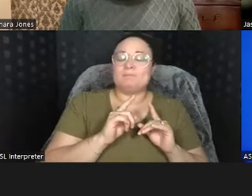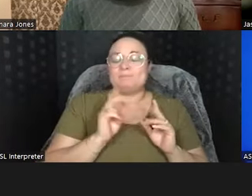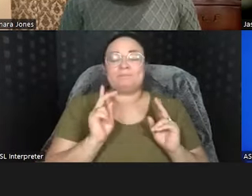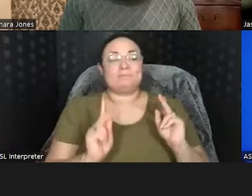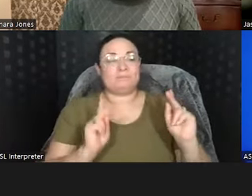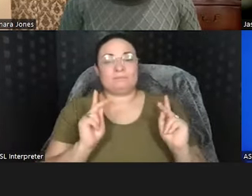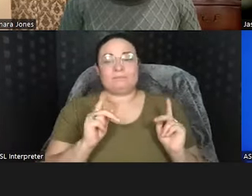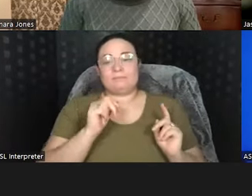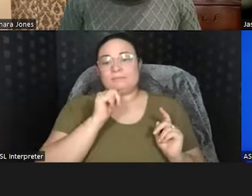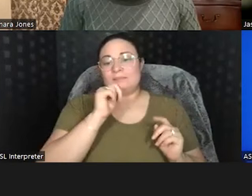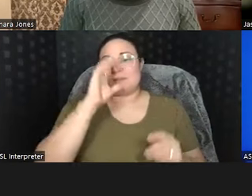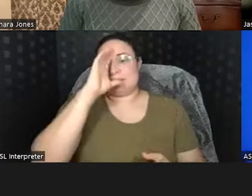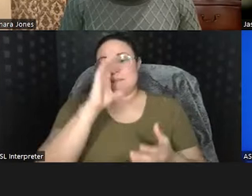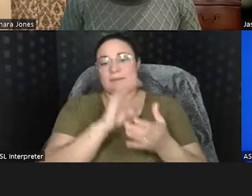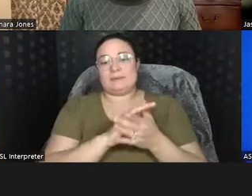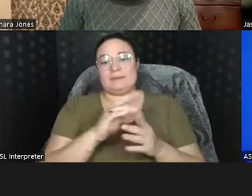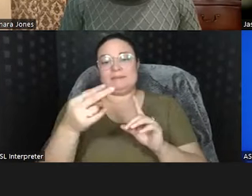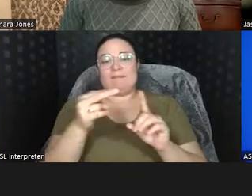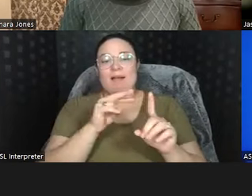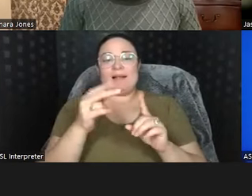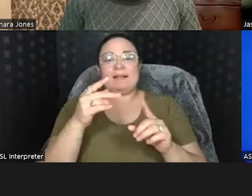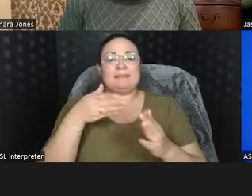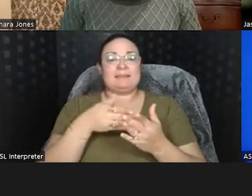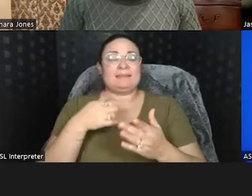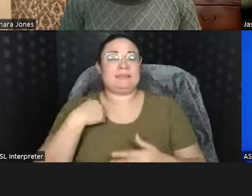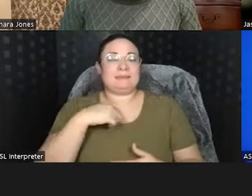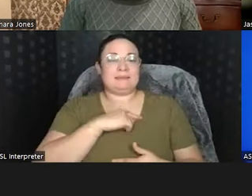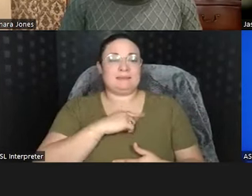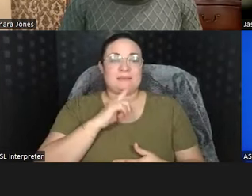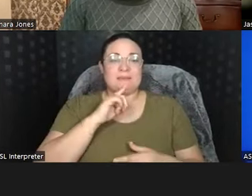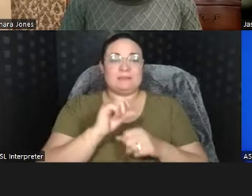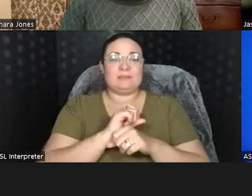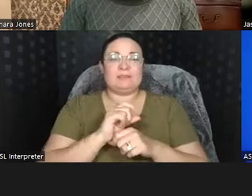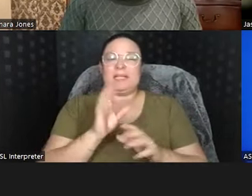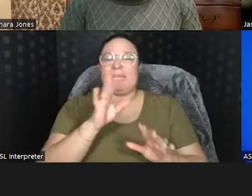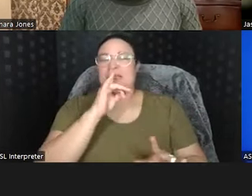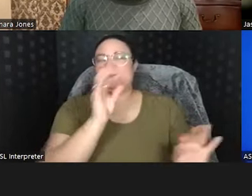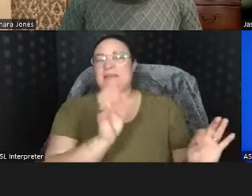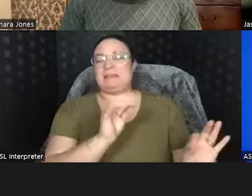people don't believe that violence against us is actually counts as violence.